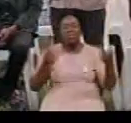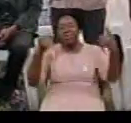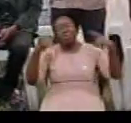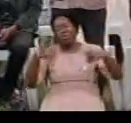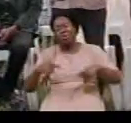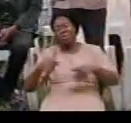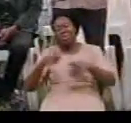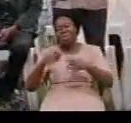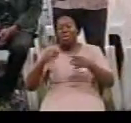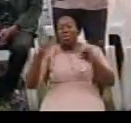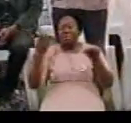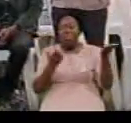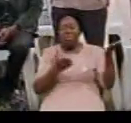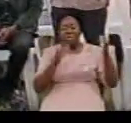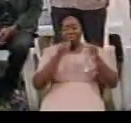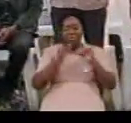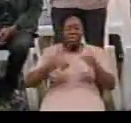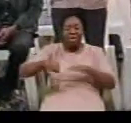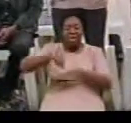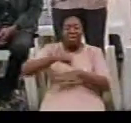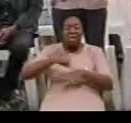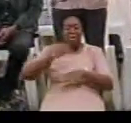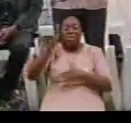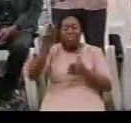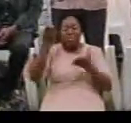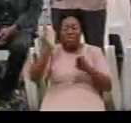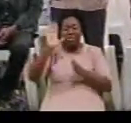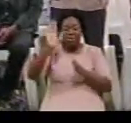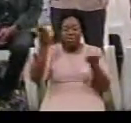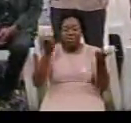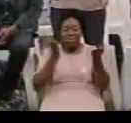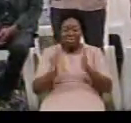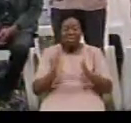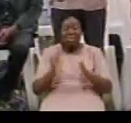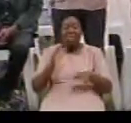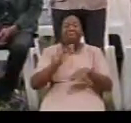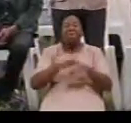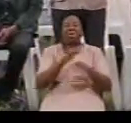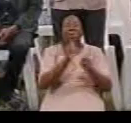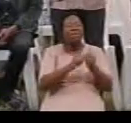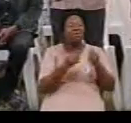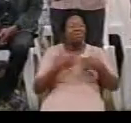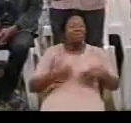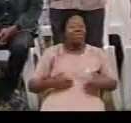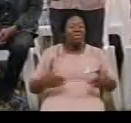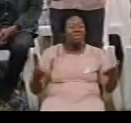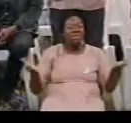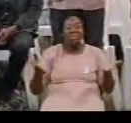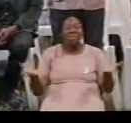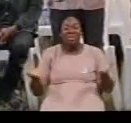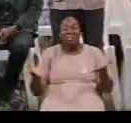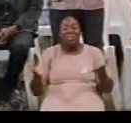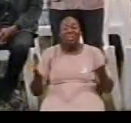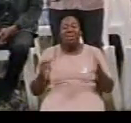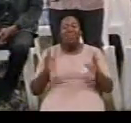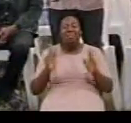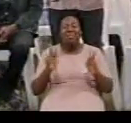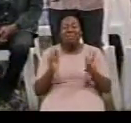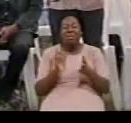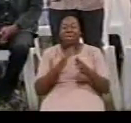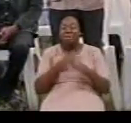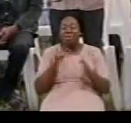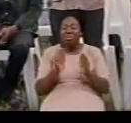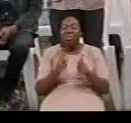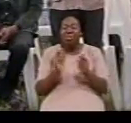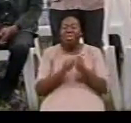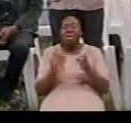hindrances. Anoint your servant. Oh Lord, on every participant in the Alpha location and all those who are connected with us on